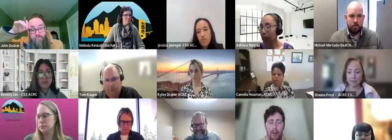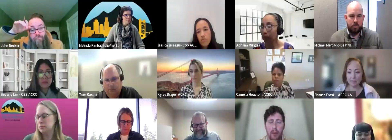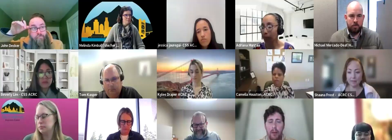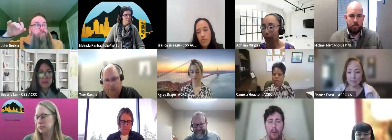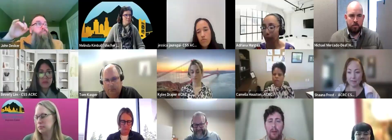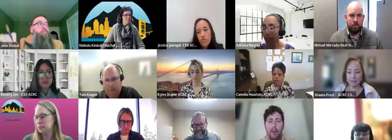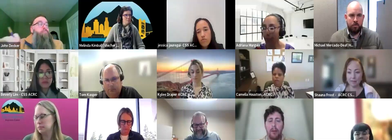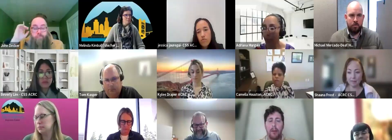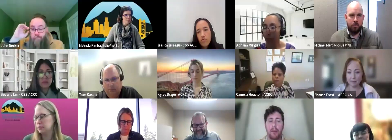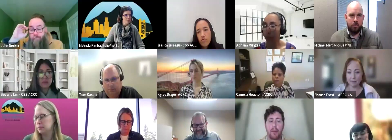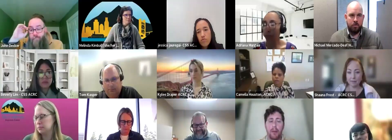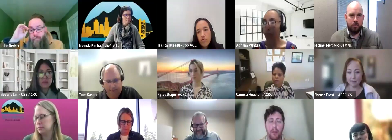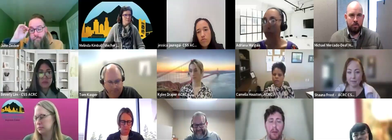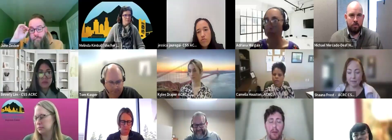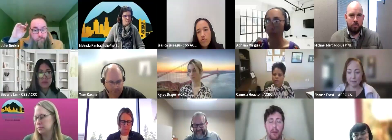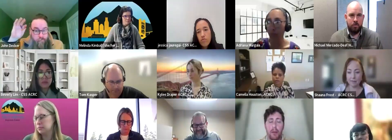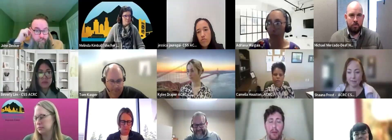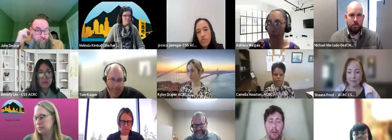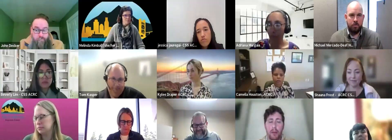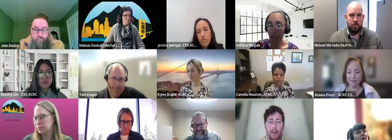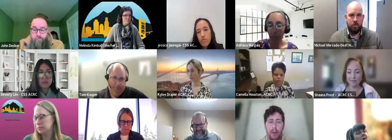is on our website, and then I'm going to share my screen.